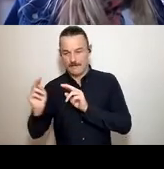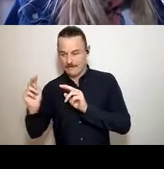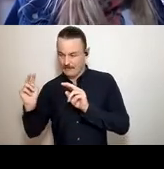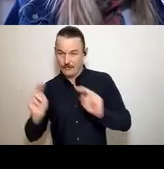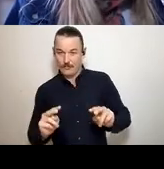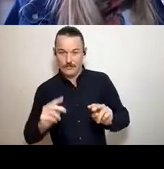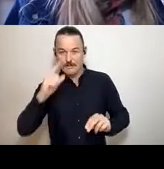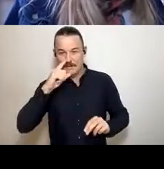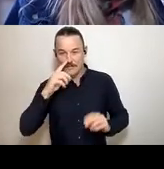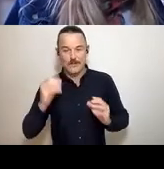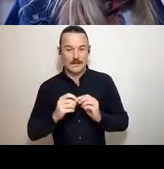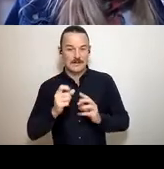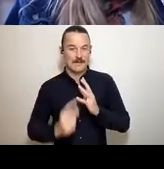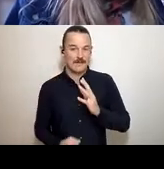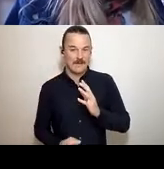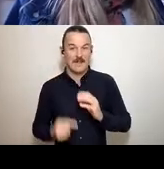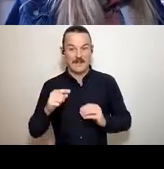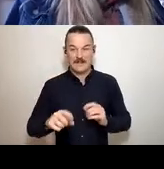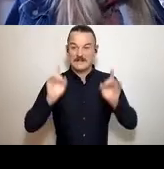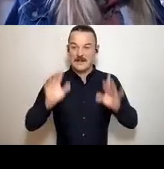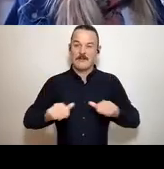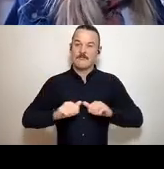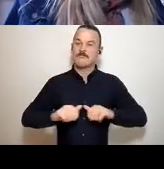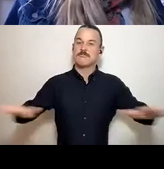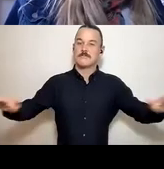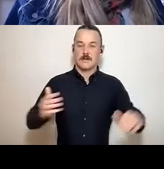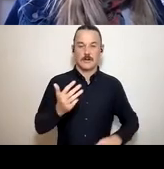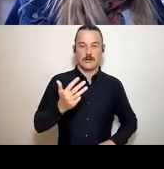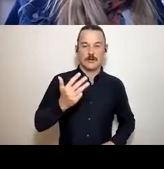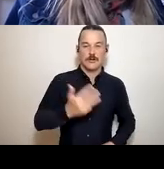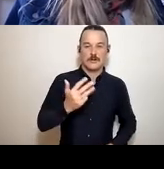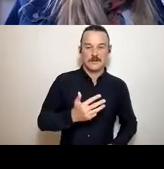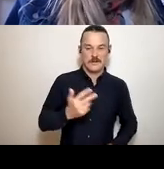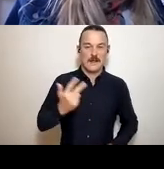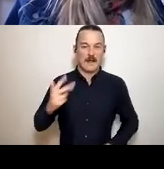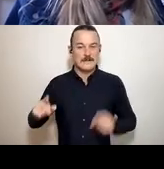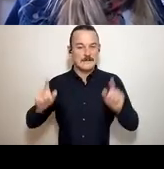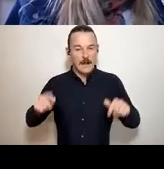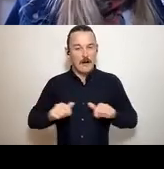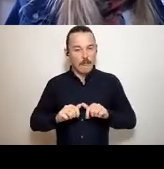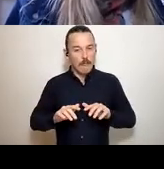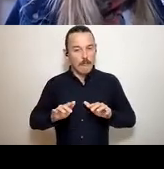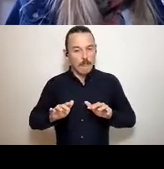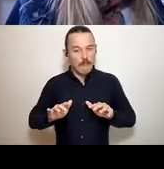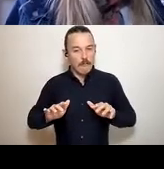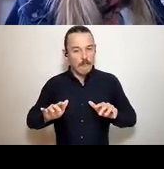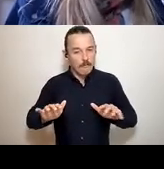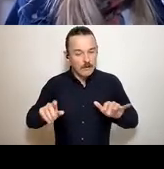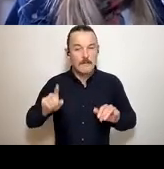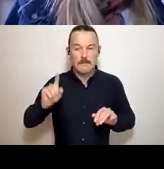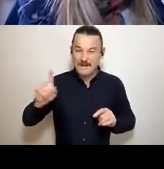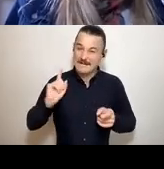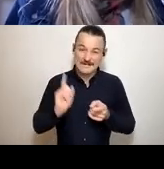mainstream discourse in around the 1980s, we still have quite a lag in terms of trying to overcome a lot of these physical and